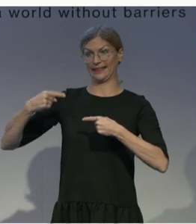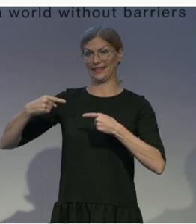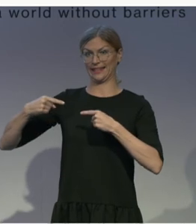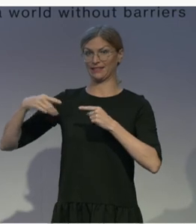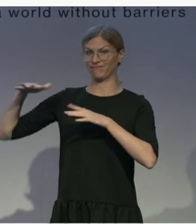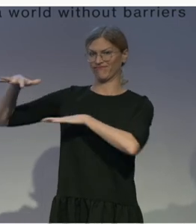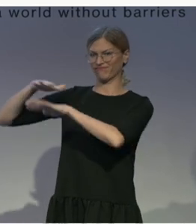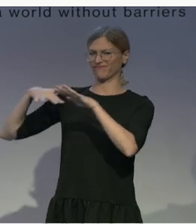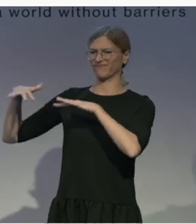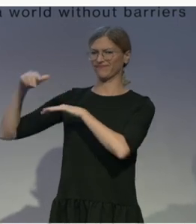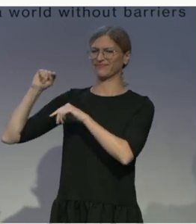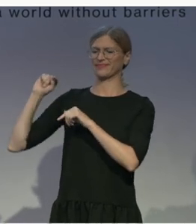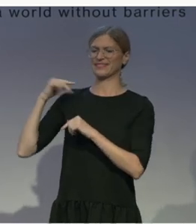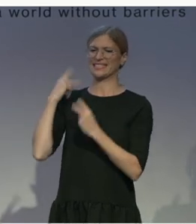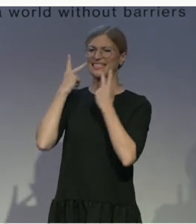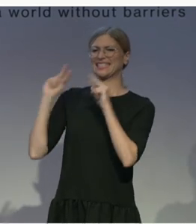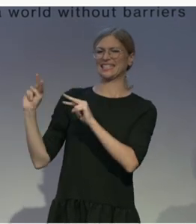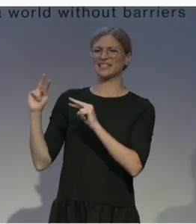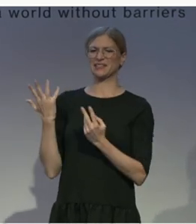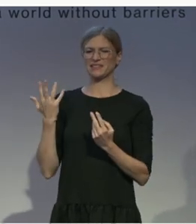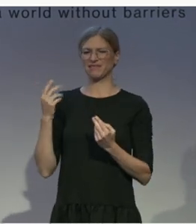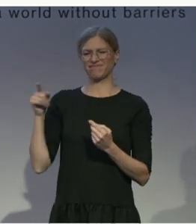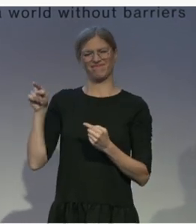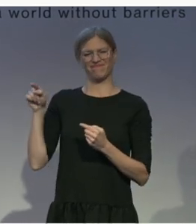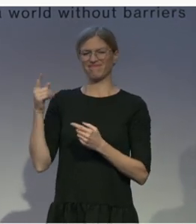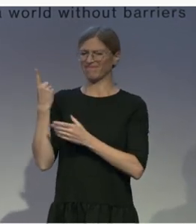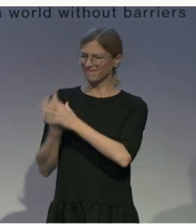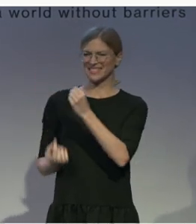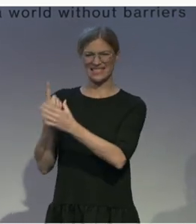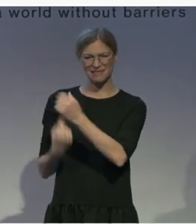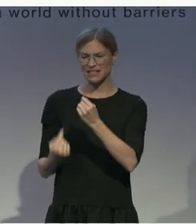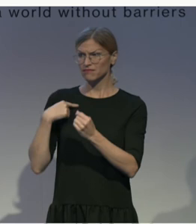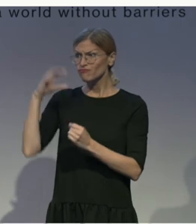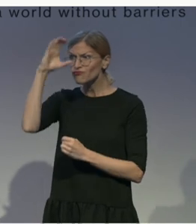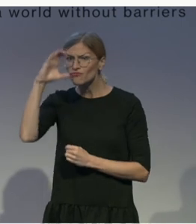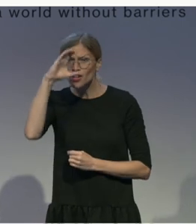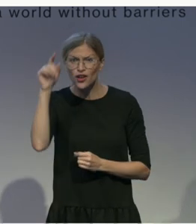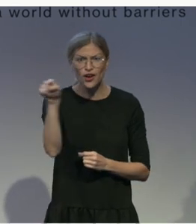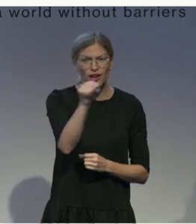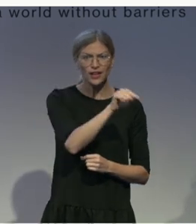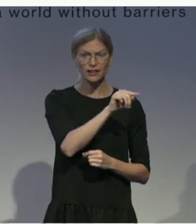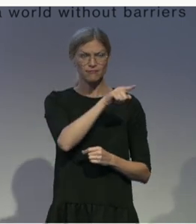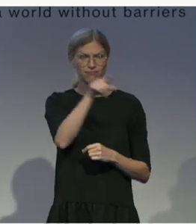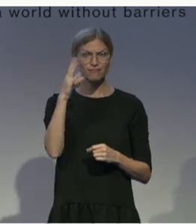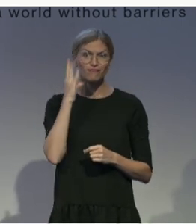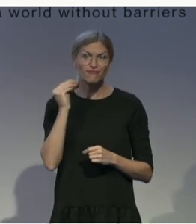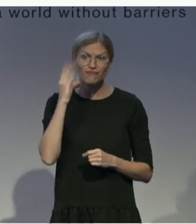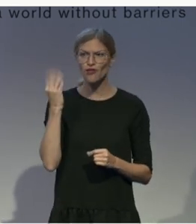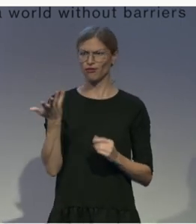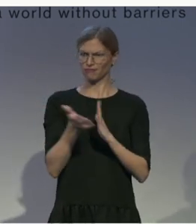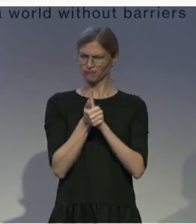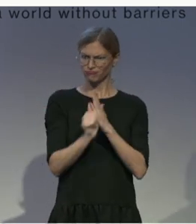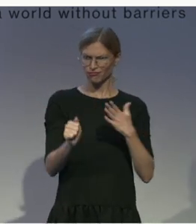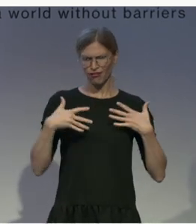that often when we recruit, we require much expertise and much experience. You have to be expert on this field, that field,